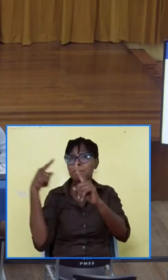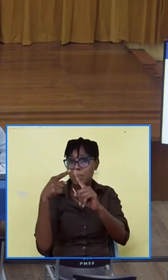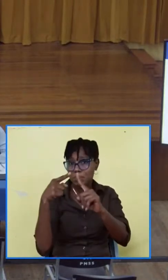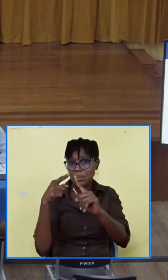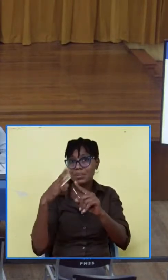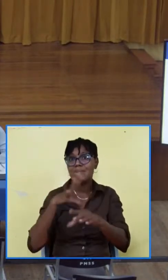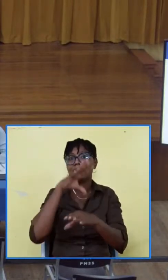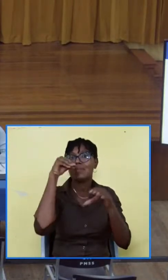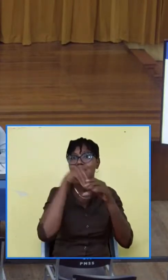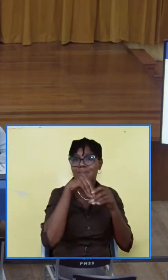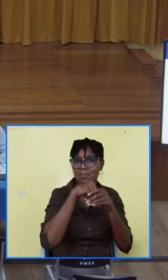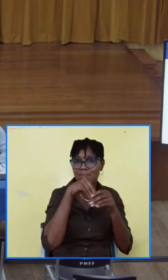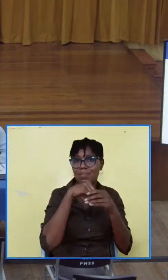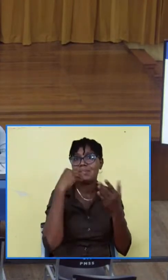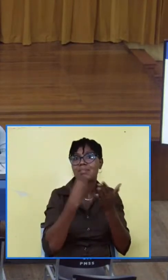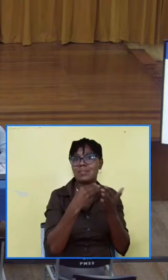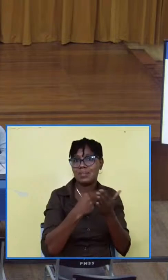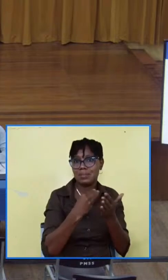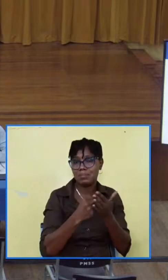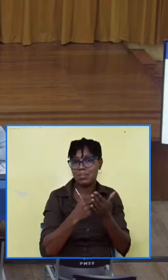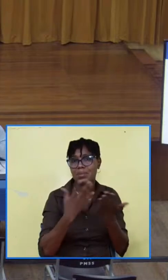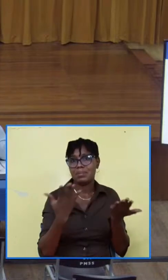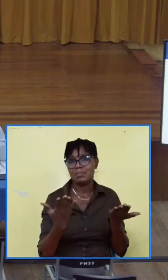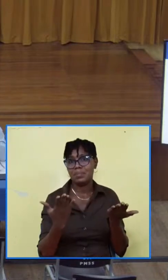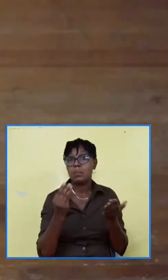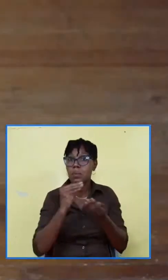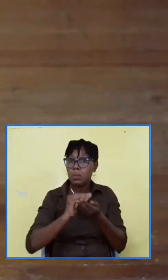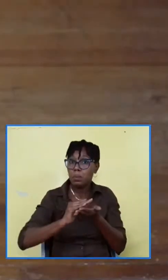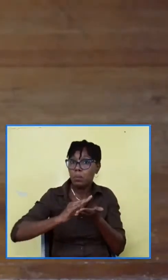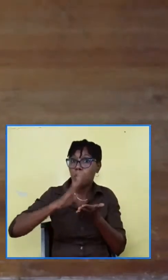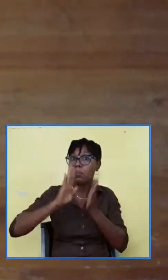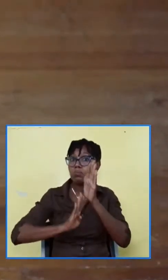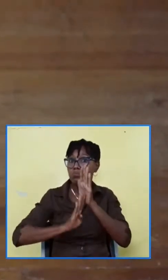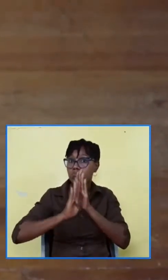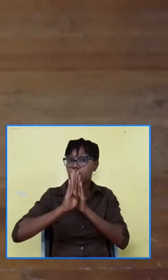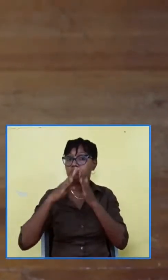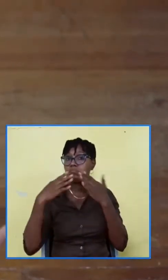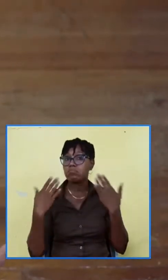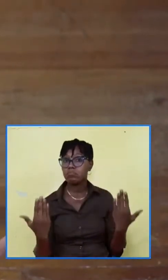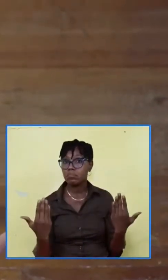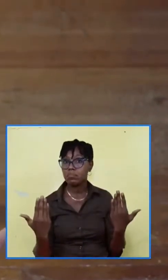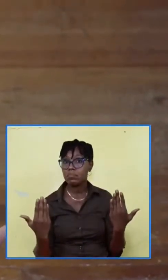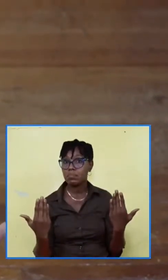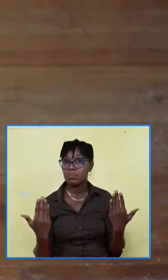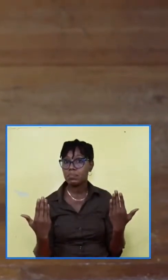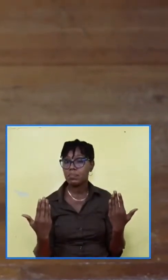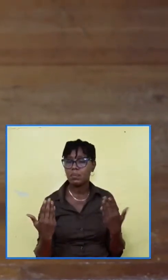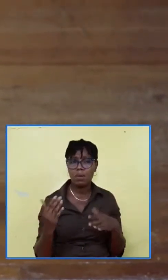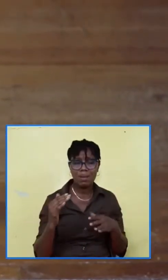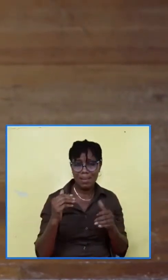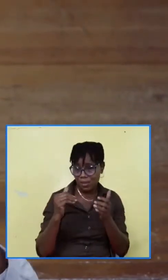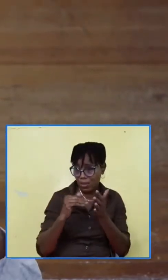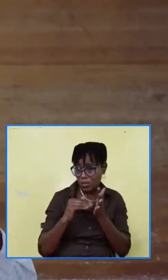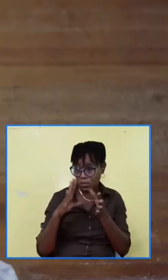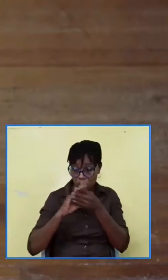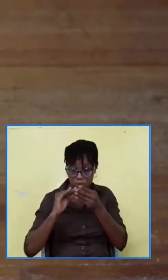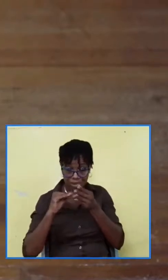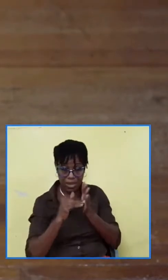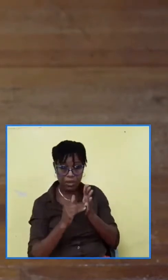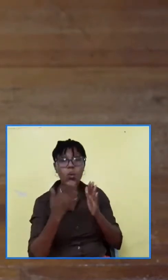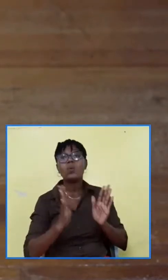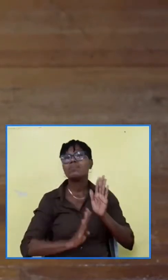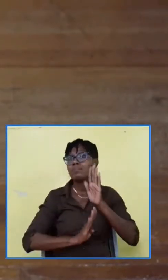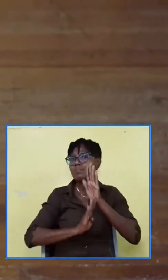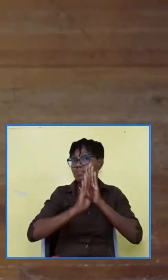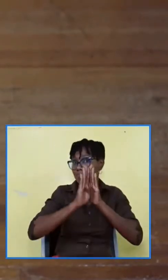investing. And they mention yield, which we all want. Preservation of capital. I didn't hear the first one. Yield, right, return, yeah,